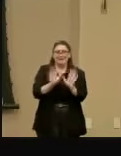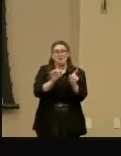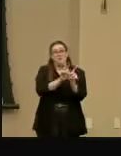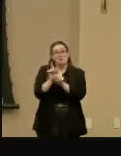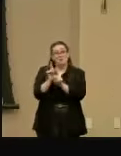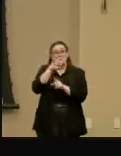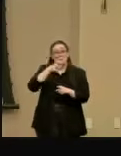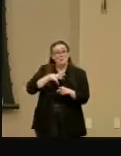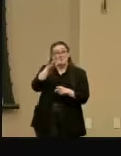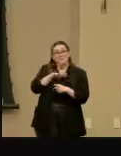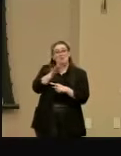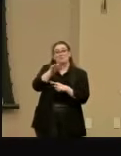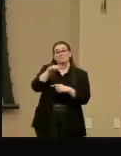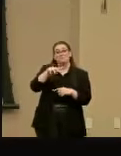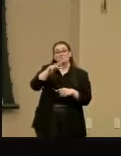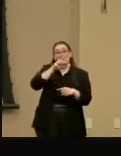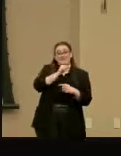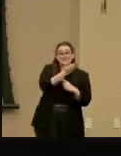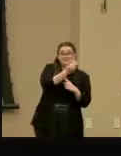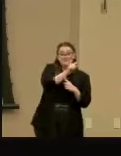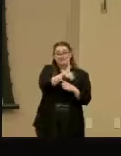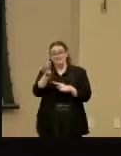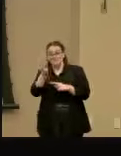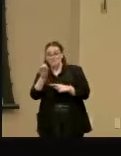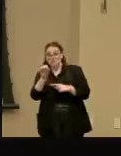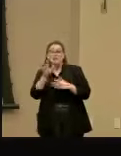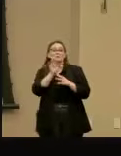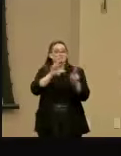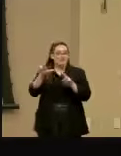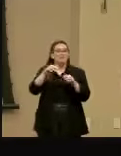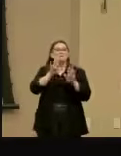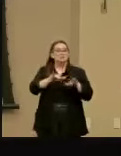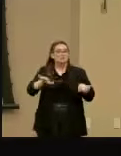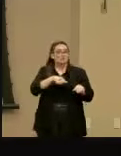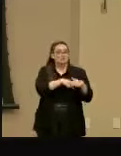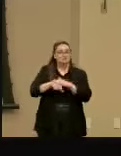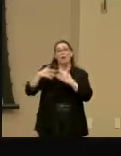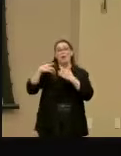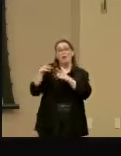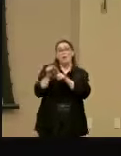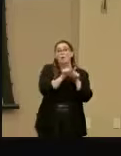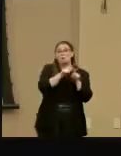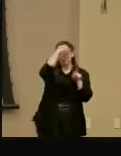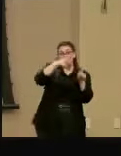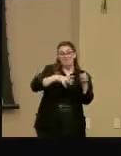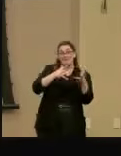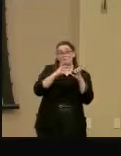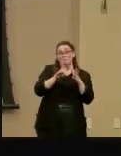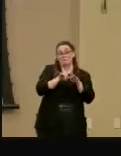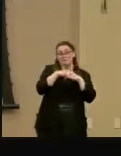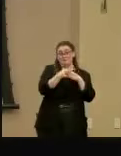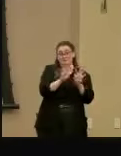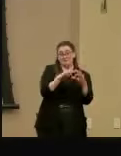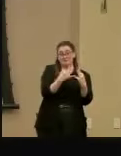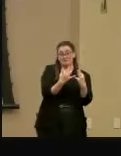affects women of childbearing age as well. And when it does affect men, they often tend to be also potentially men who want to start families.